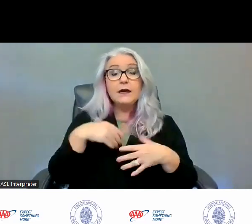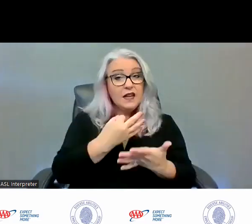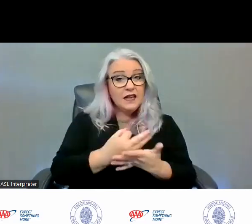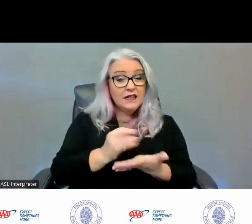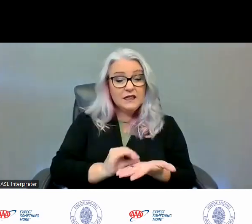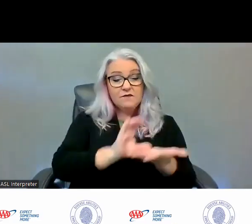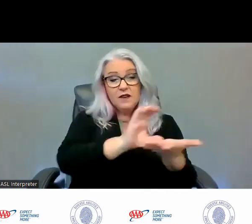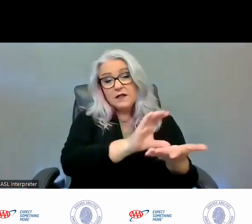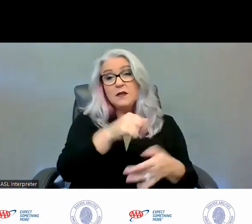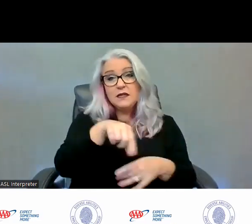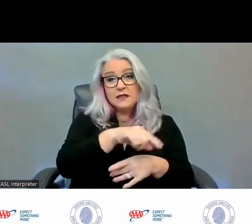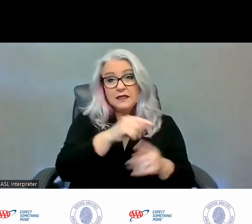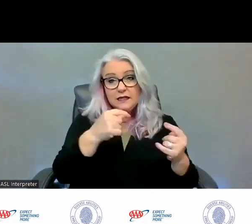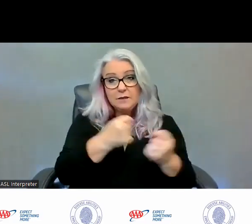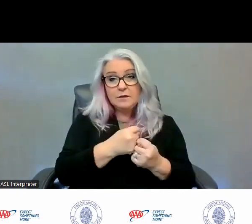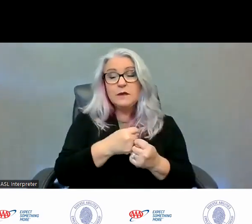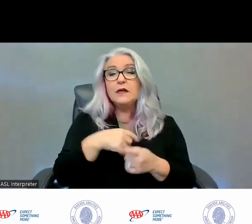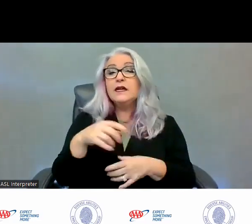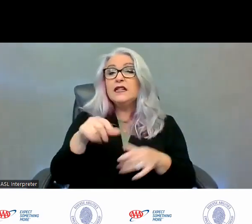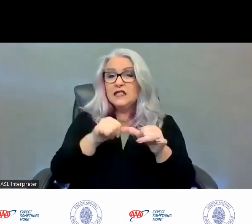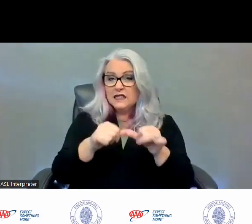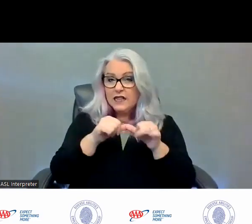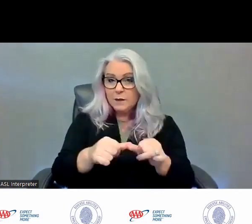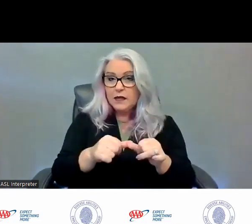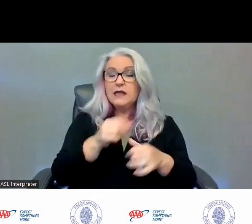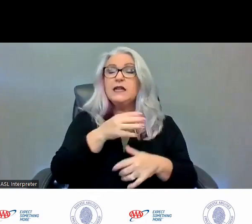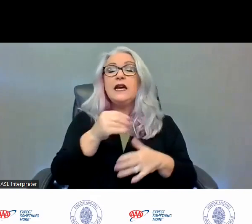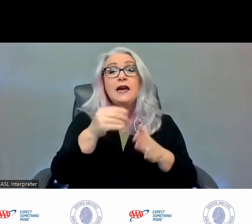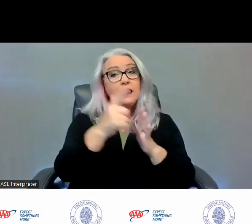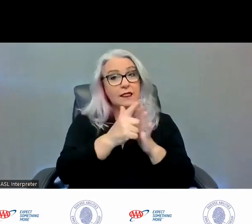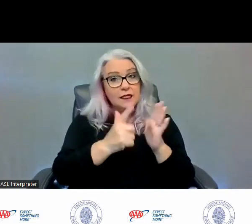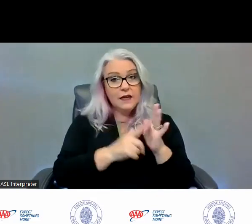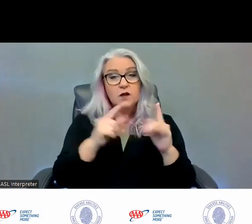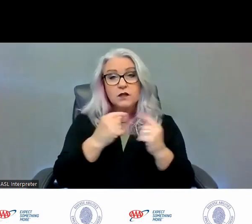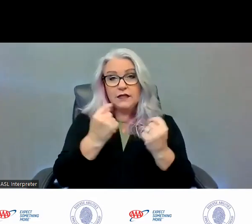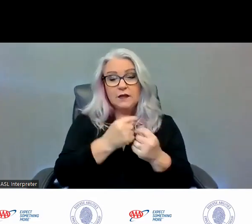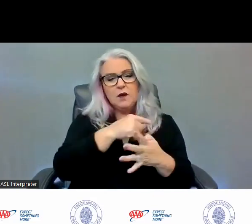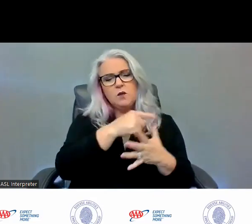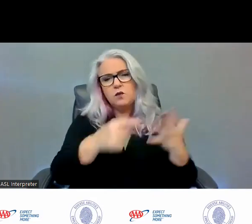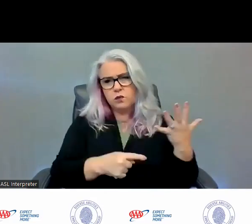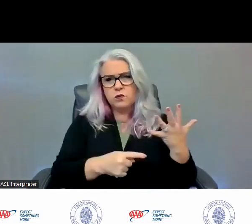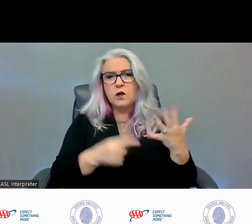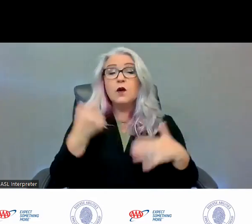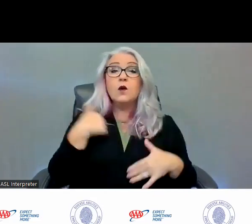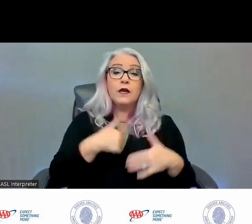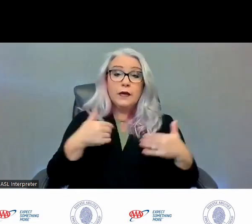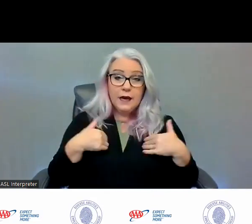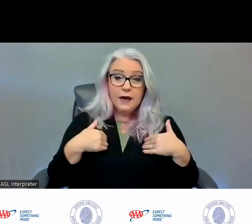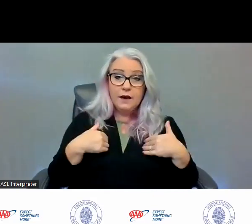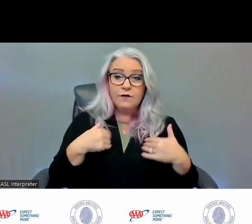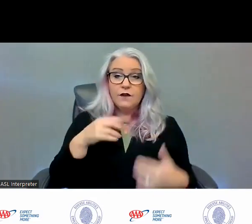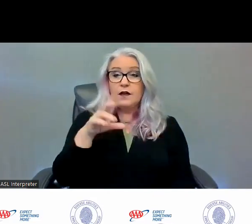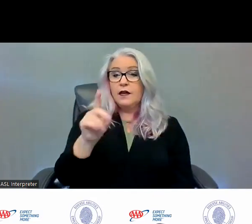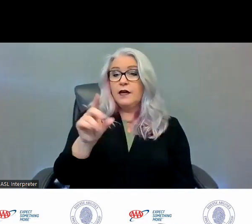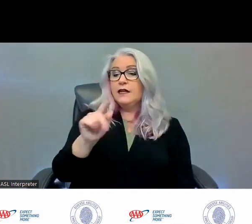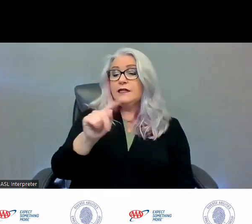teams, our sustainability team, and our legal team. We additionally have data